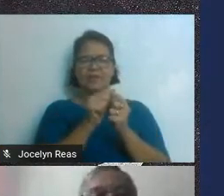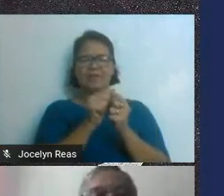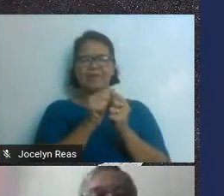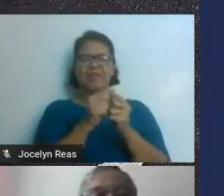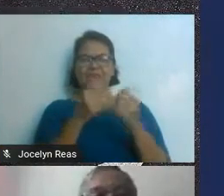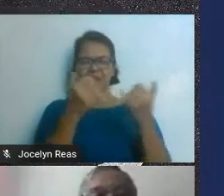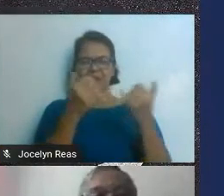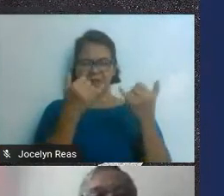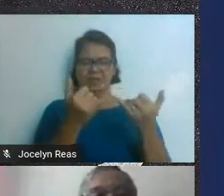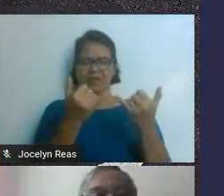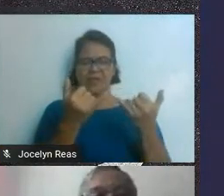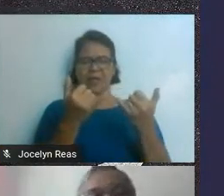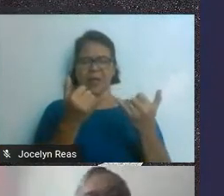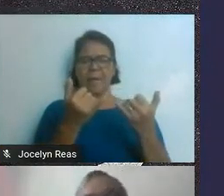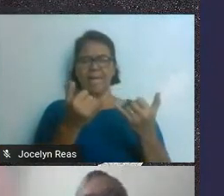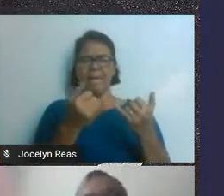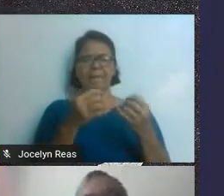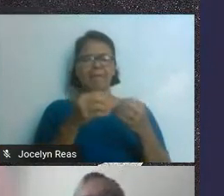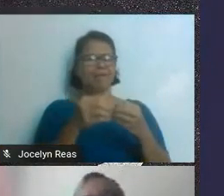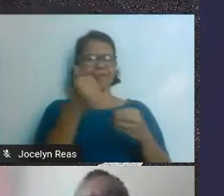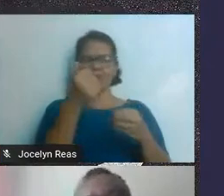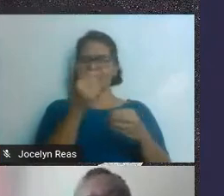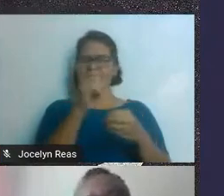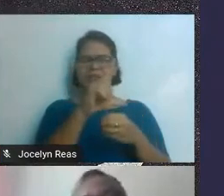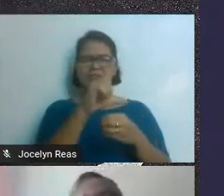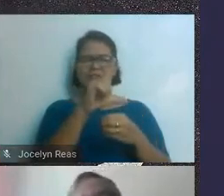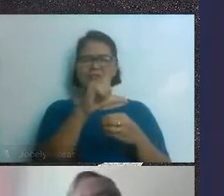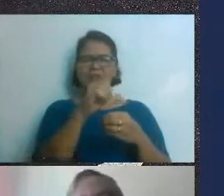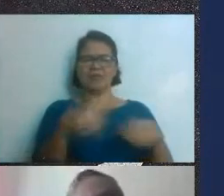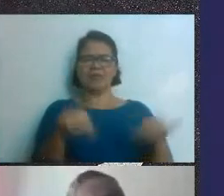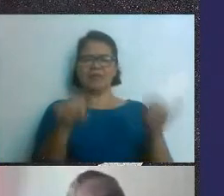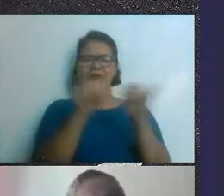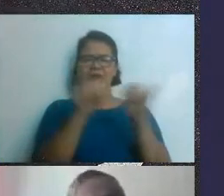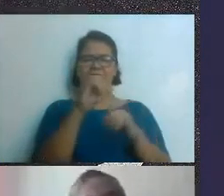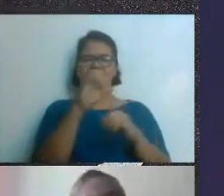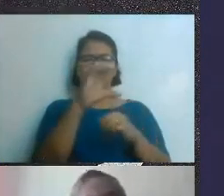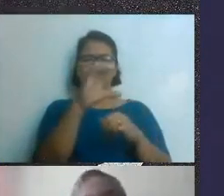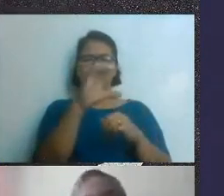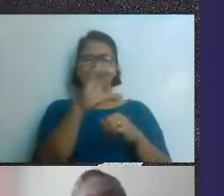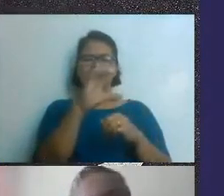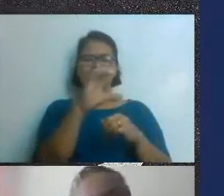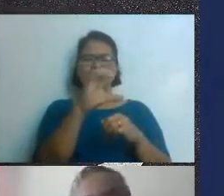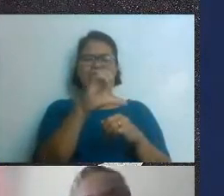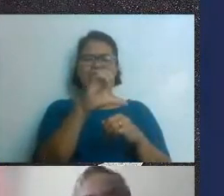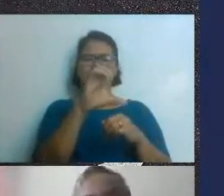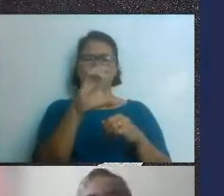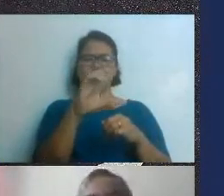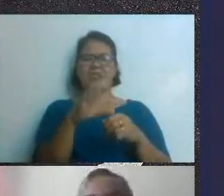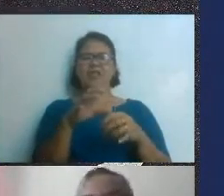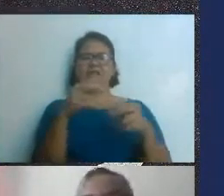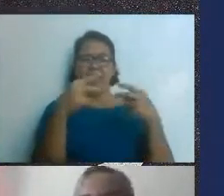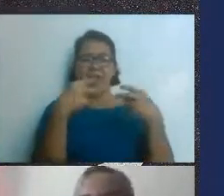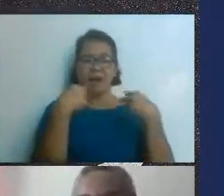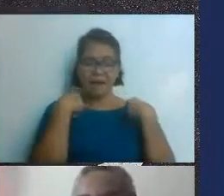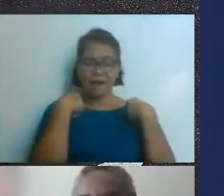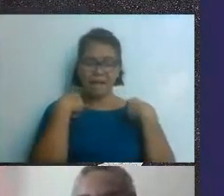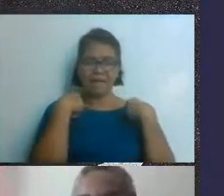most essential competencies for kindergarten to grade 10 is already available in our